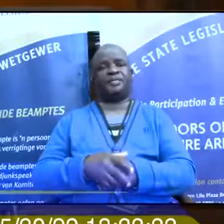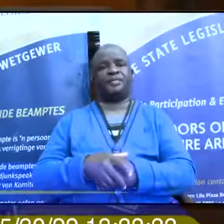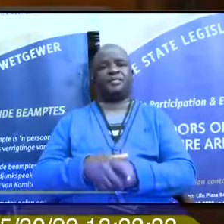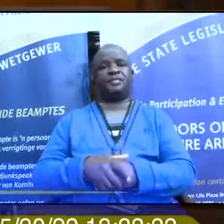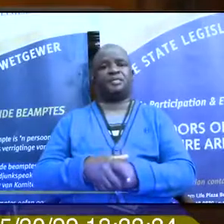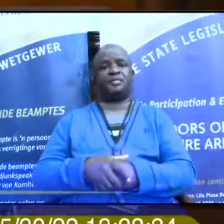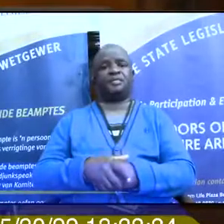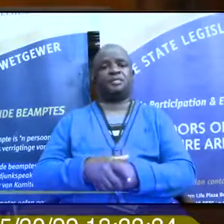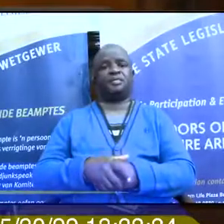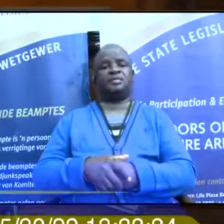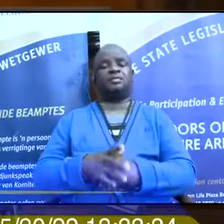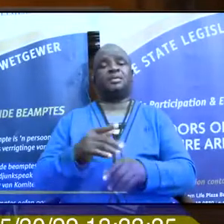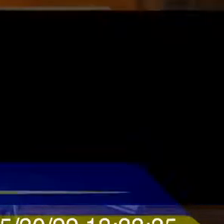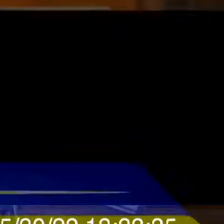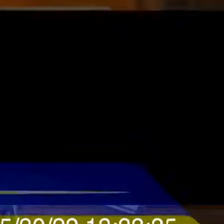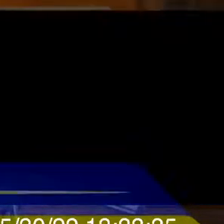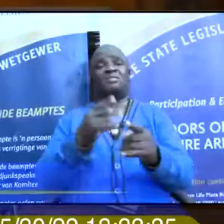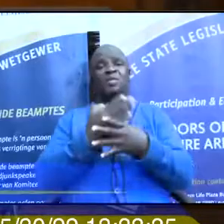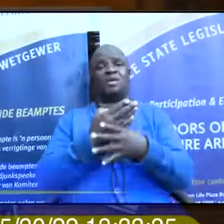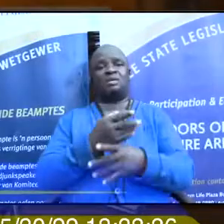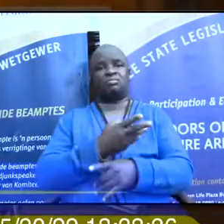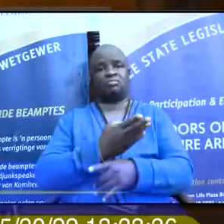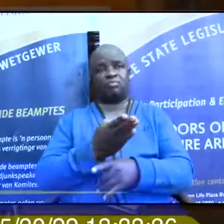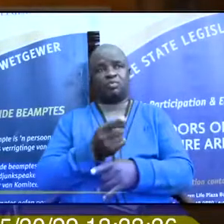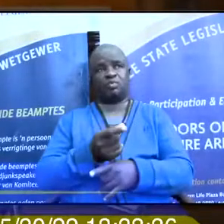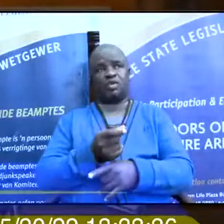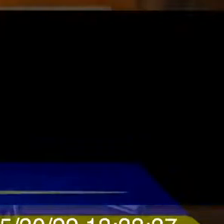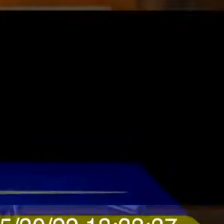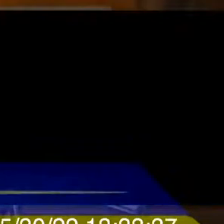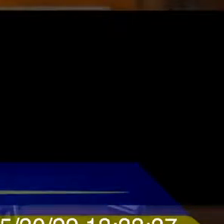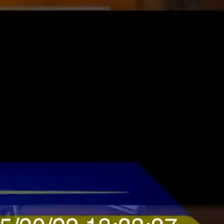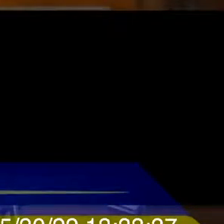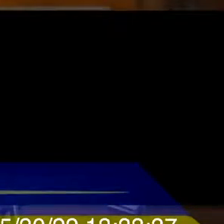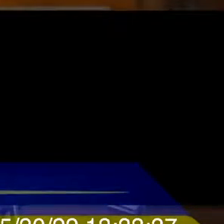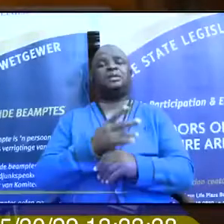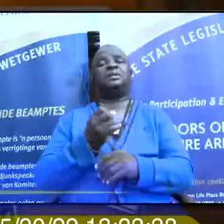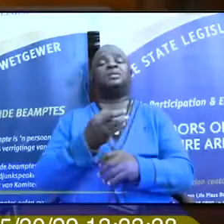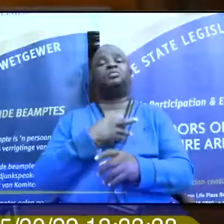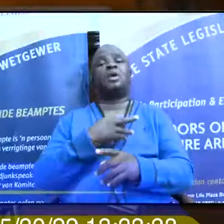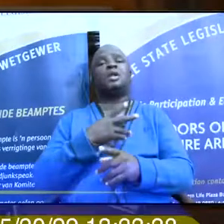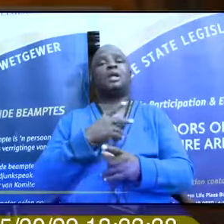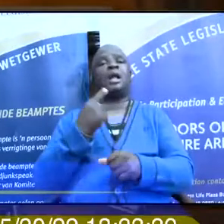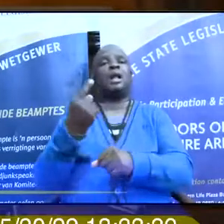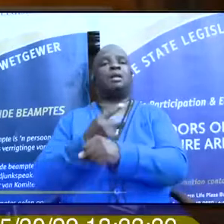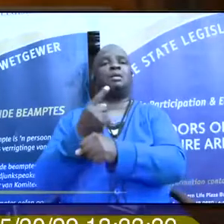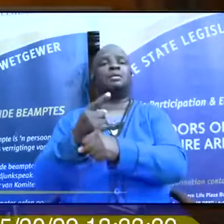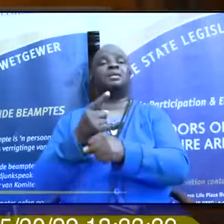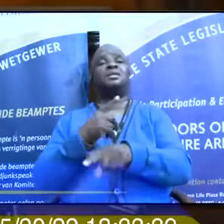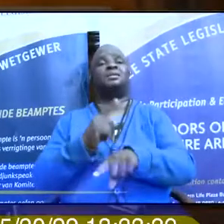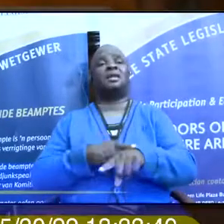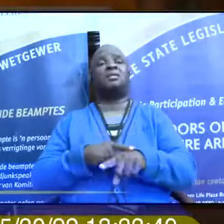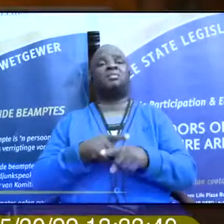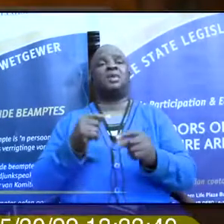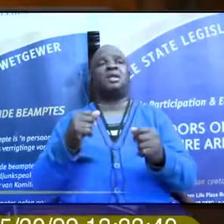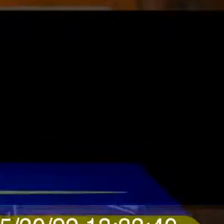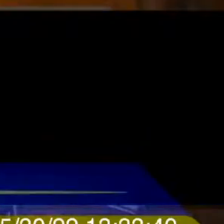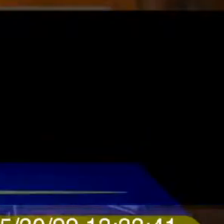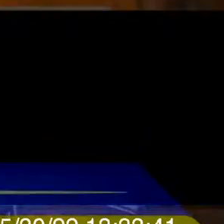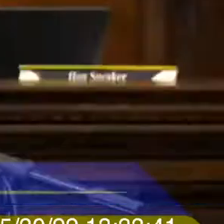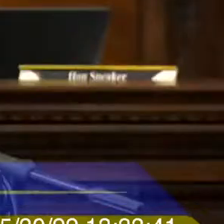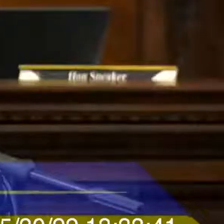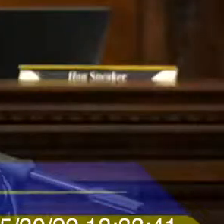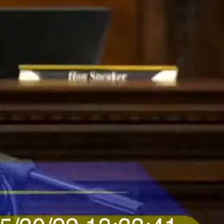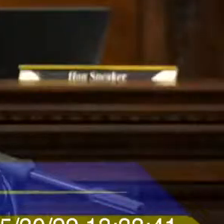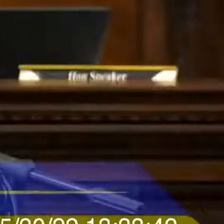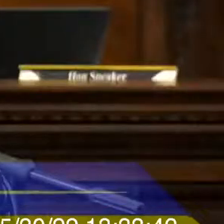these are workers that are every winter that are raped that are